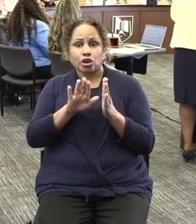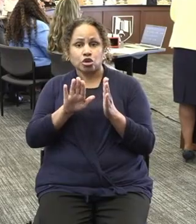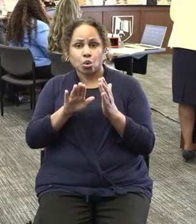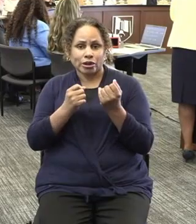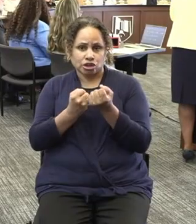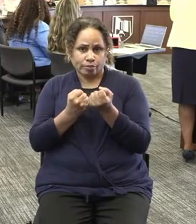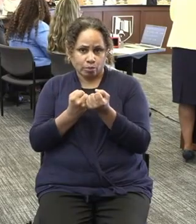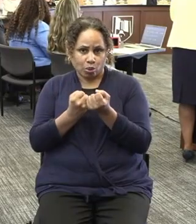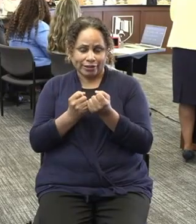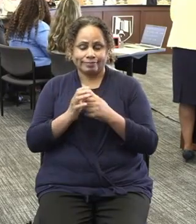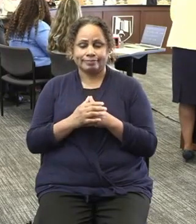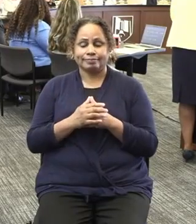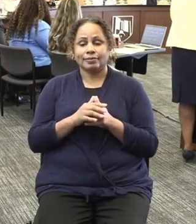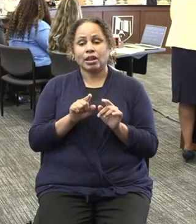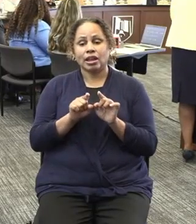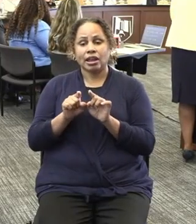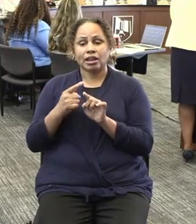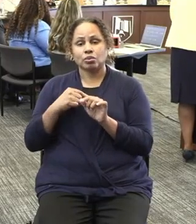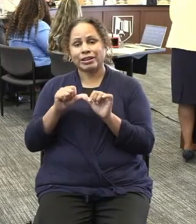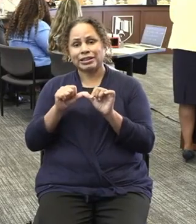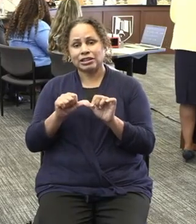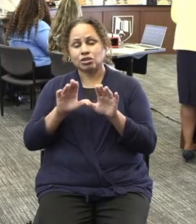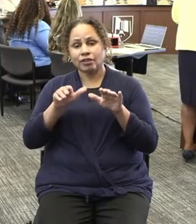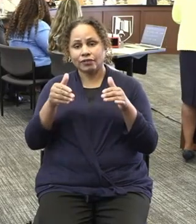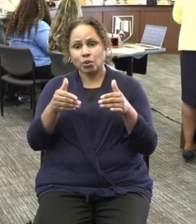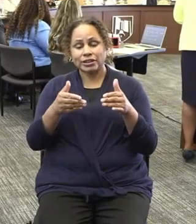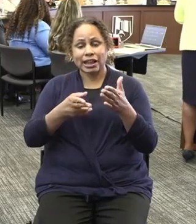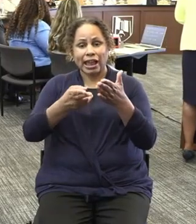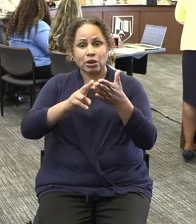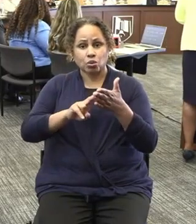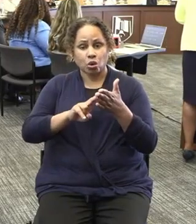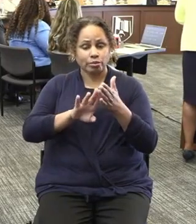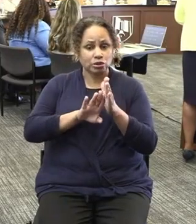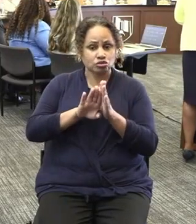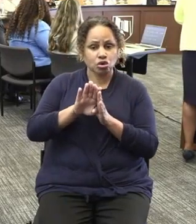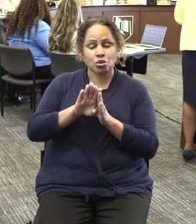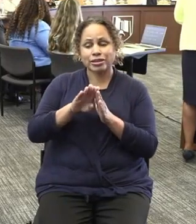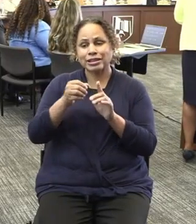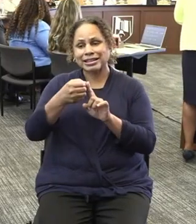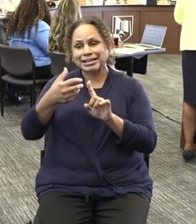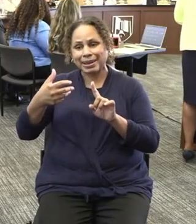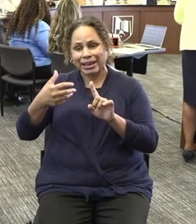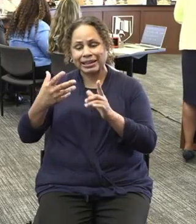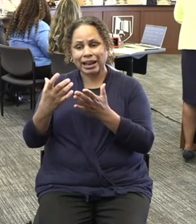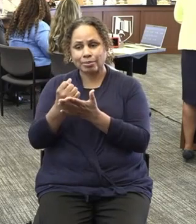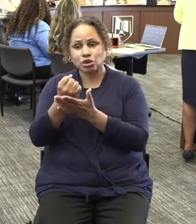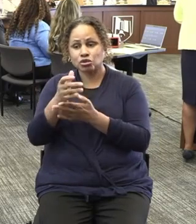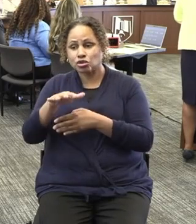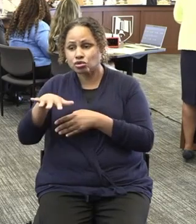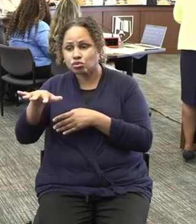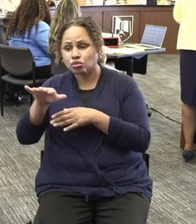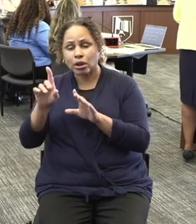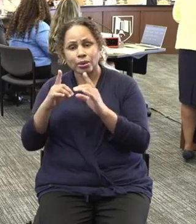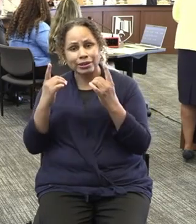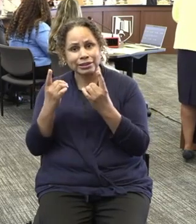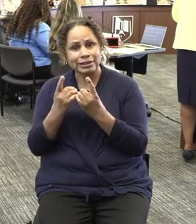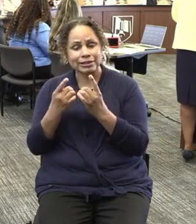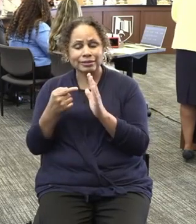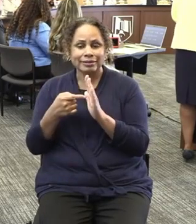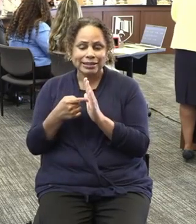we continue our focus on enrollment growth and expanding opportunities throughout our district, it is